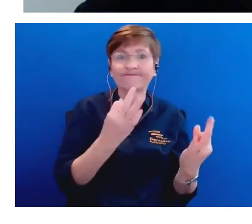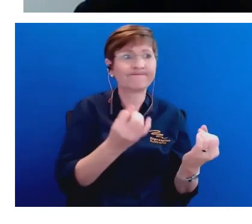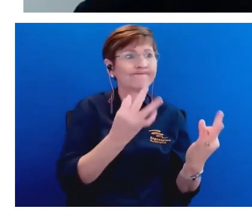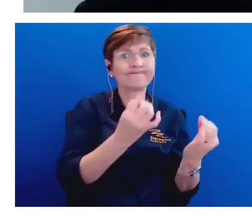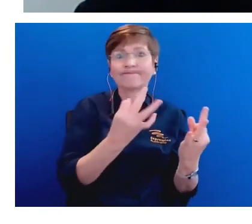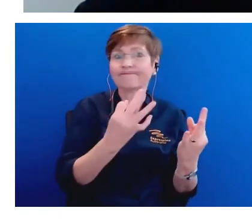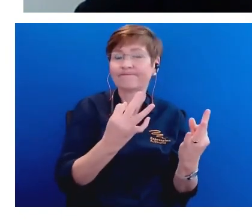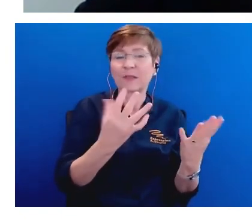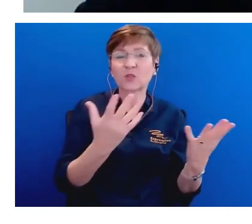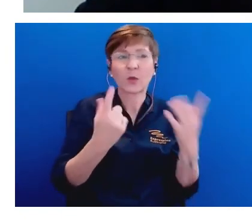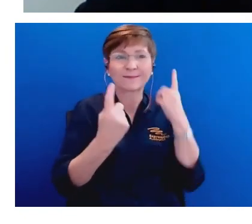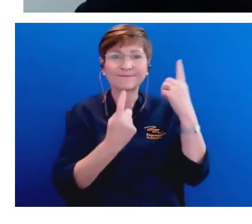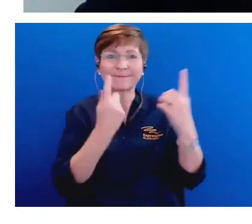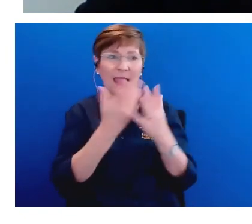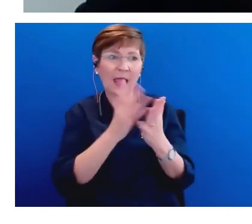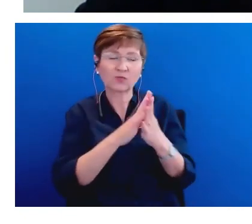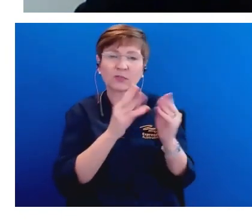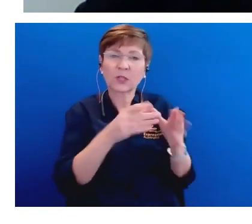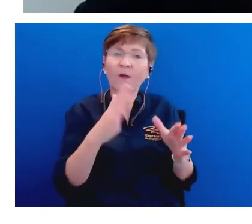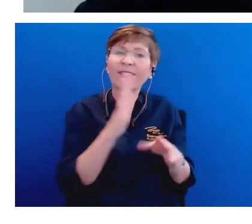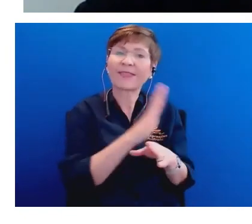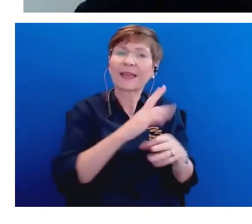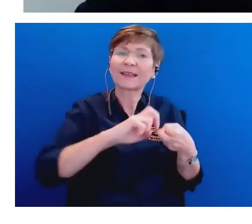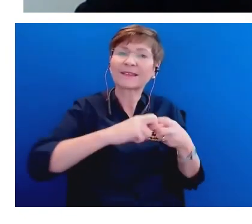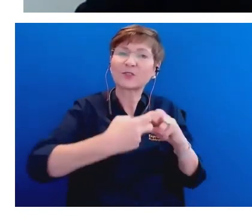like solving their problems and getting onto